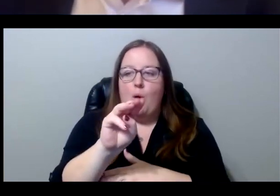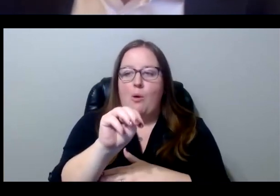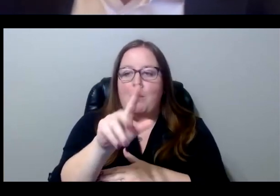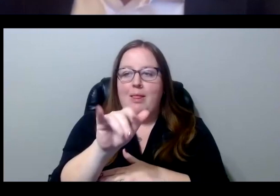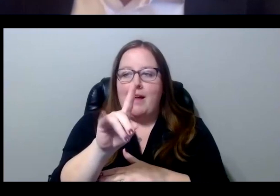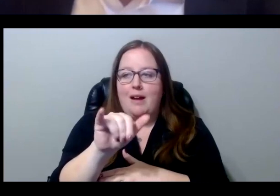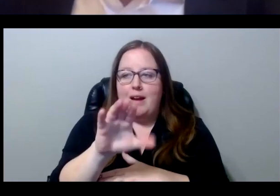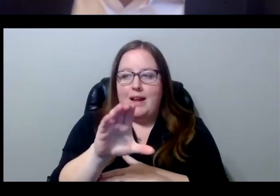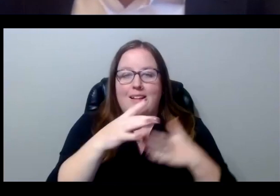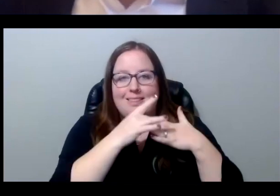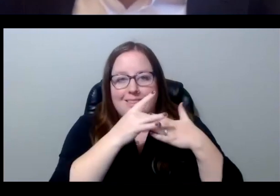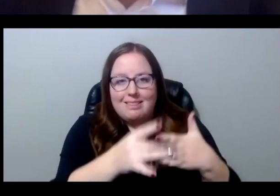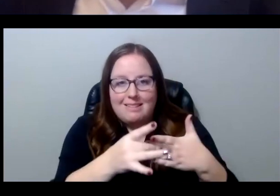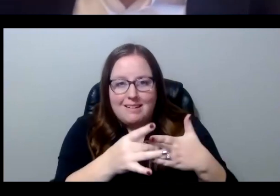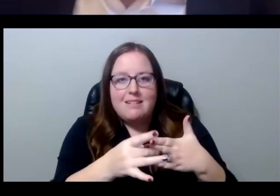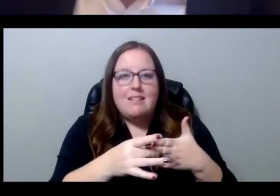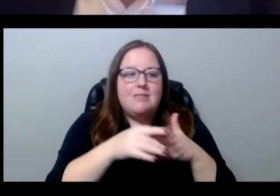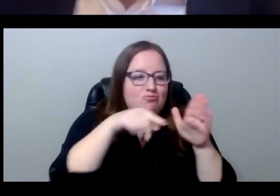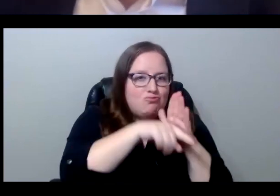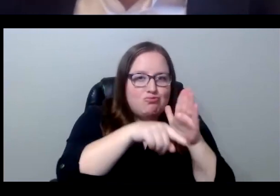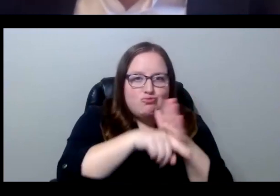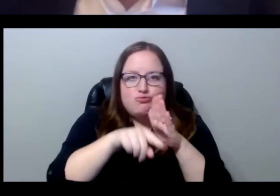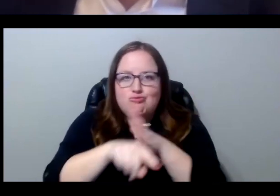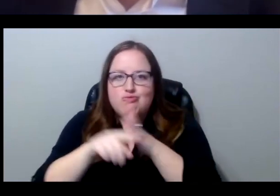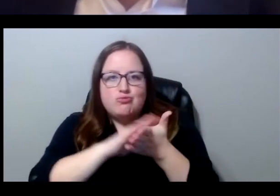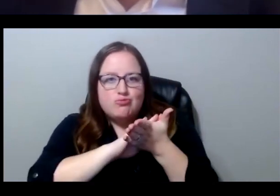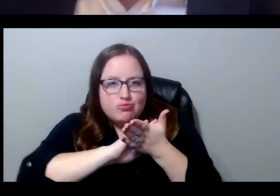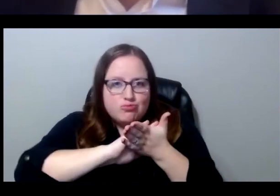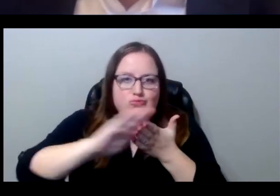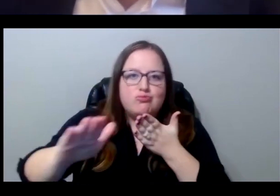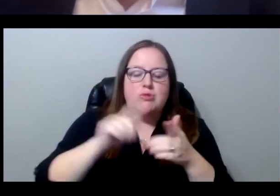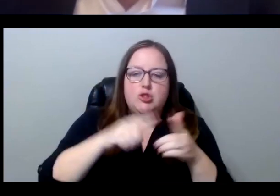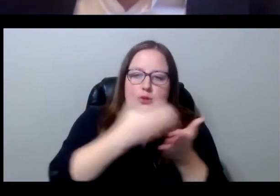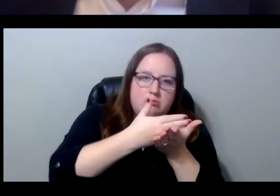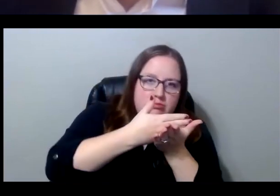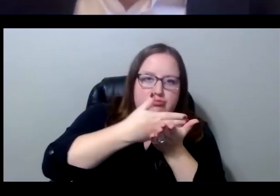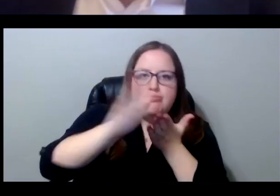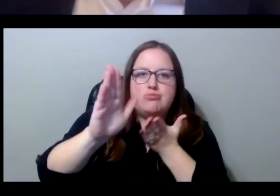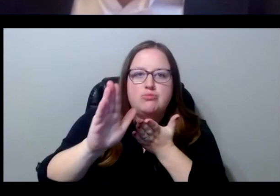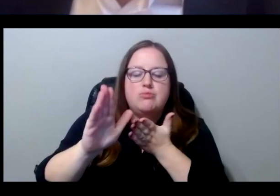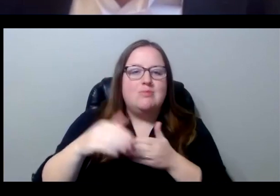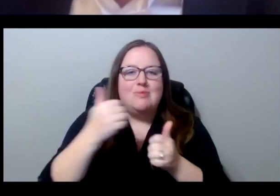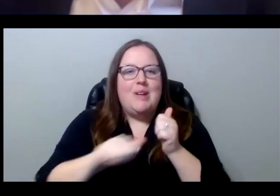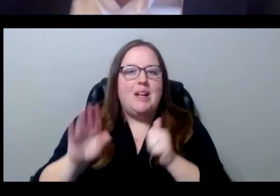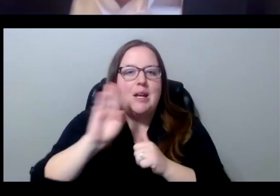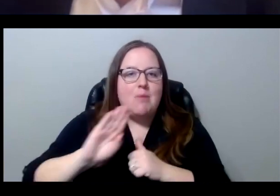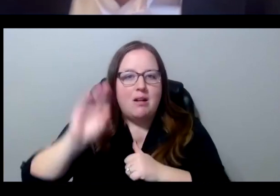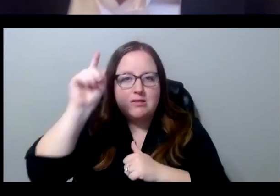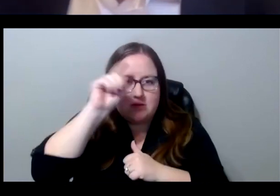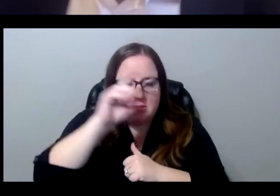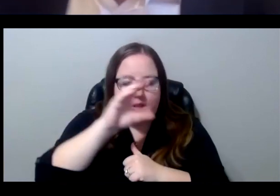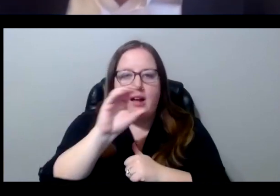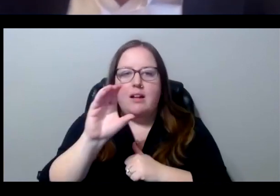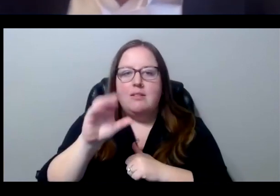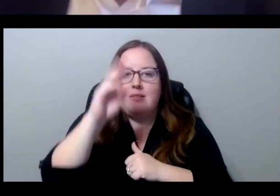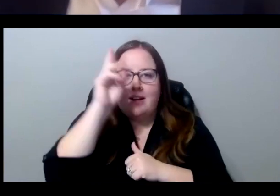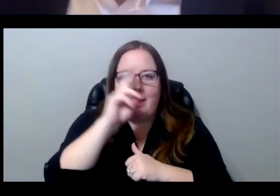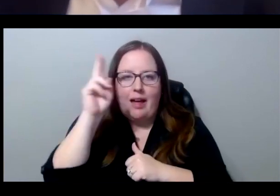there were 4.4 million people in Bosnia and Herzegovina. 43% were Bosniaks,